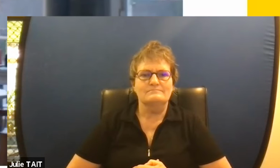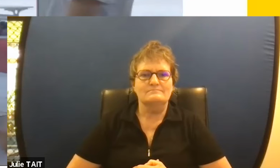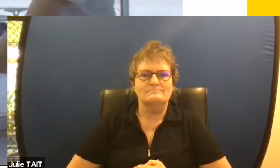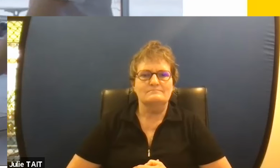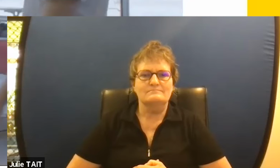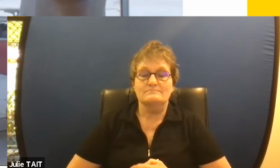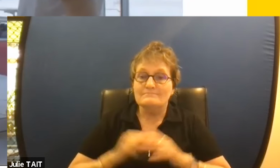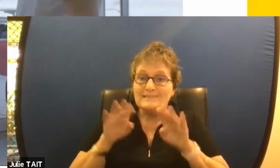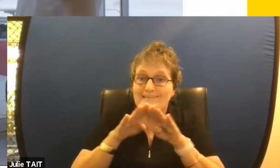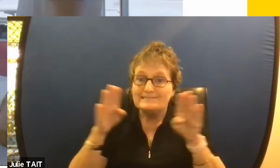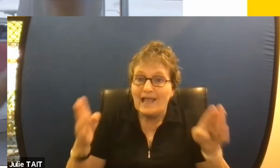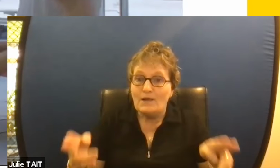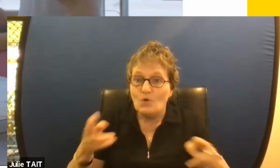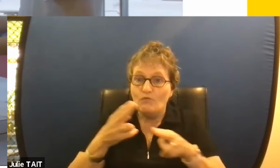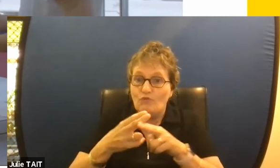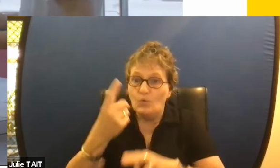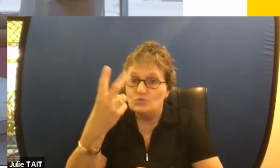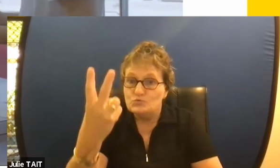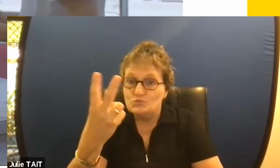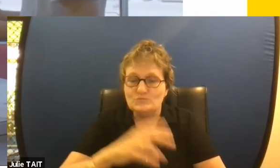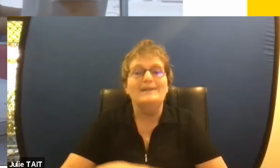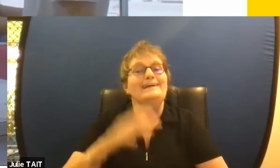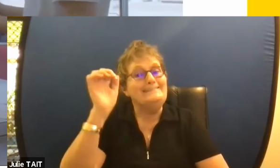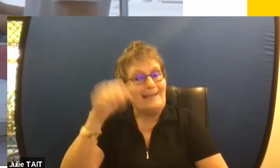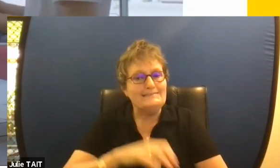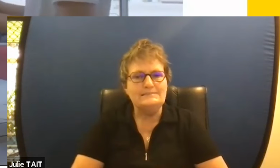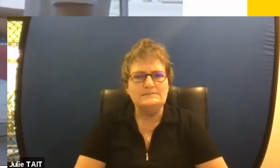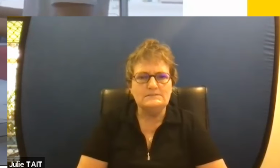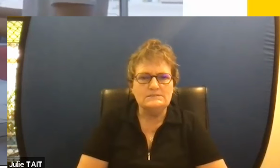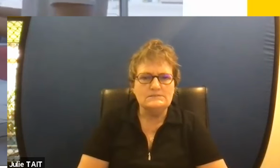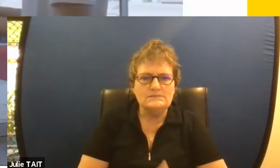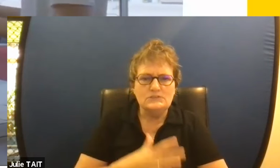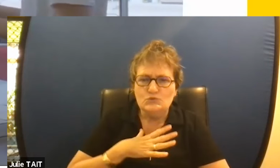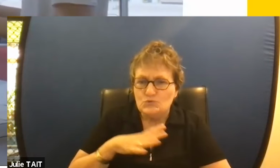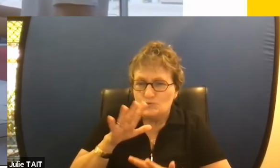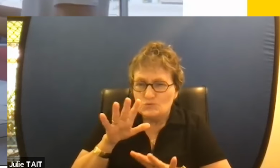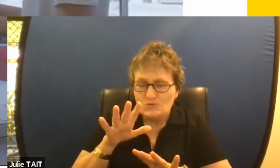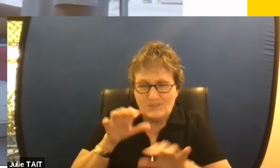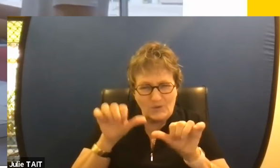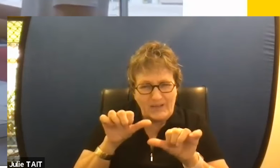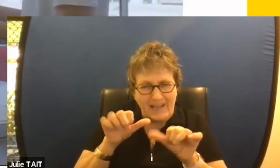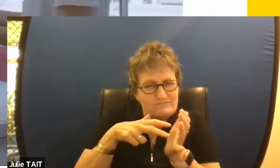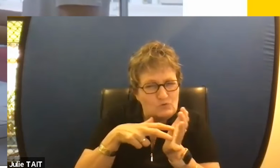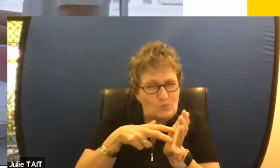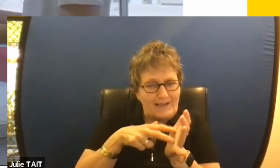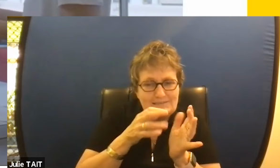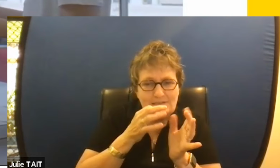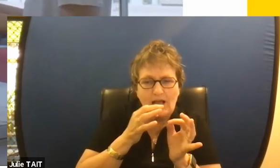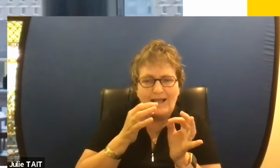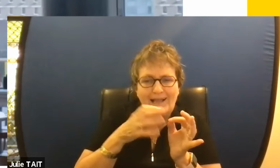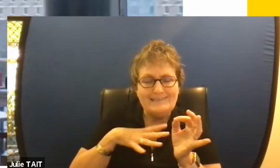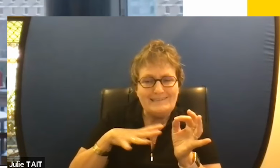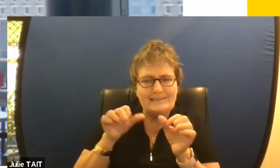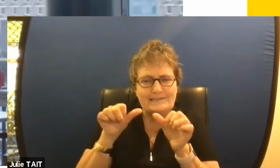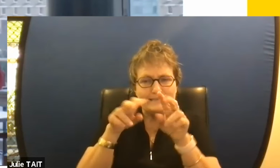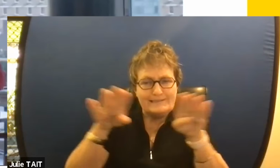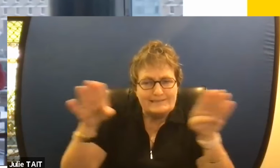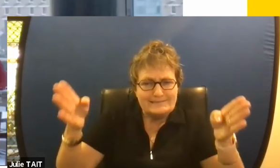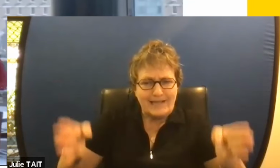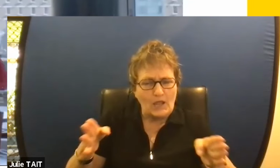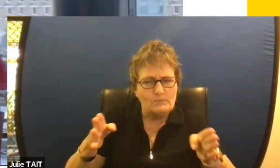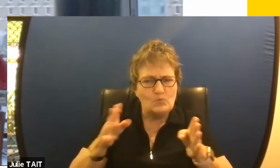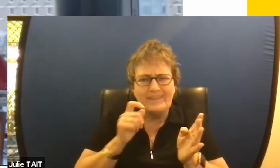Table for two? Yes, thanks. Sure. Do you mind if you wait a little while just so we can find a table with some extra space? Not at all. It'll be